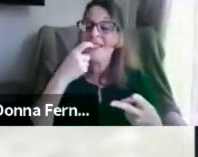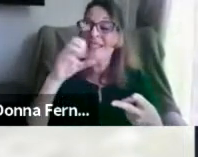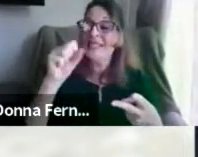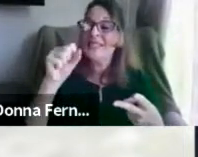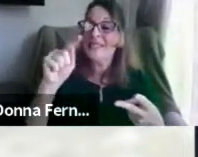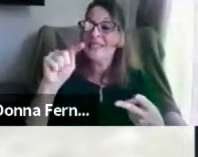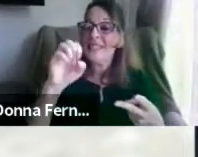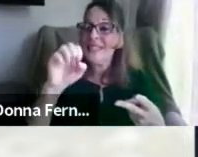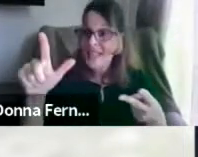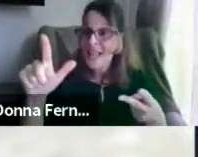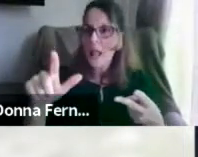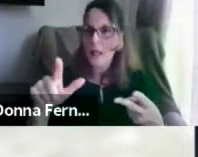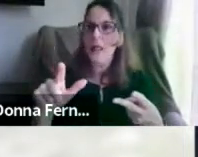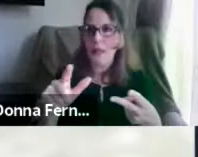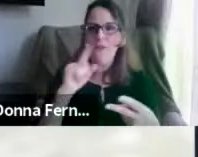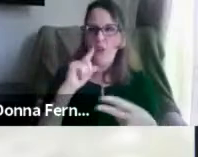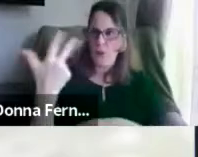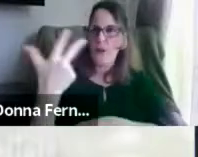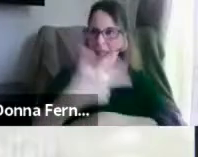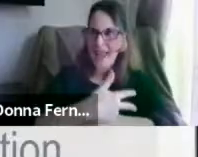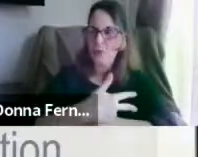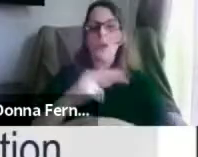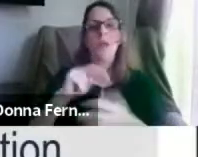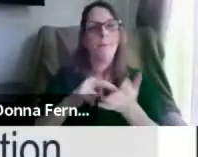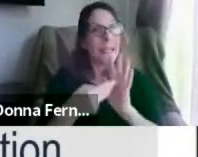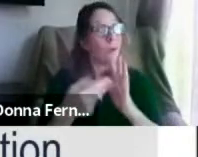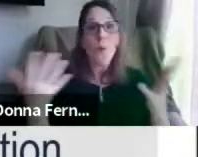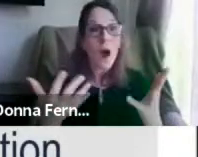have to sanitize our surfaces frequently.